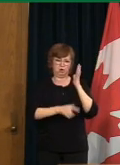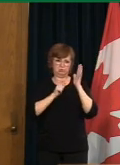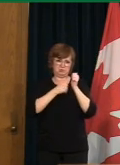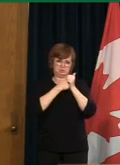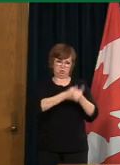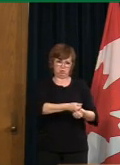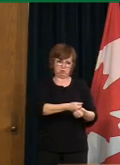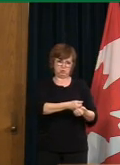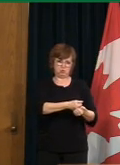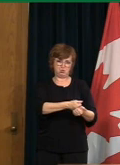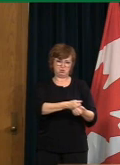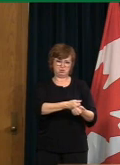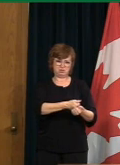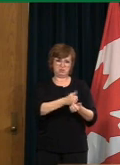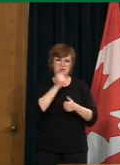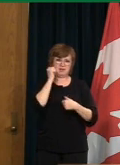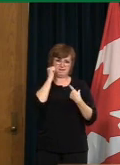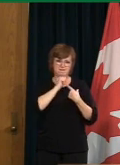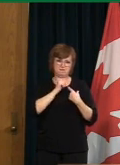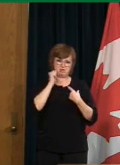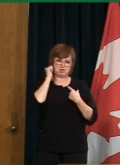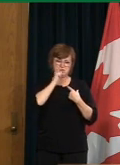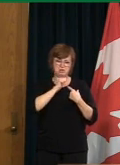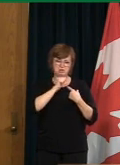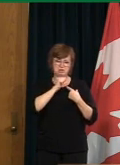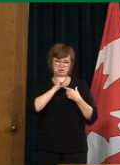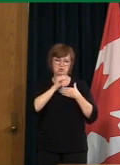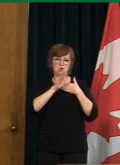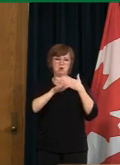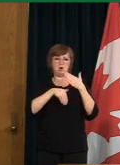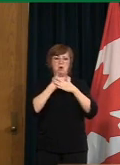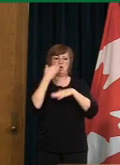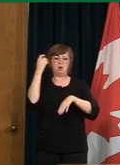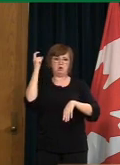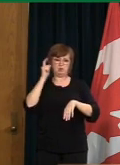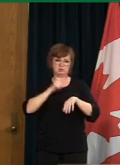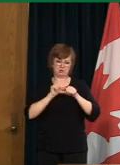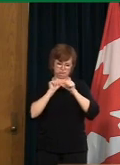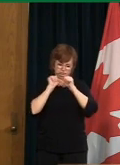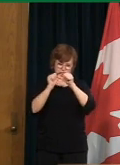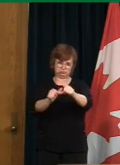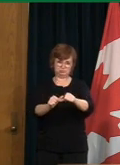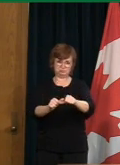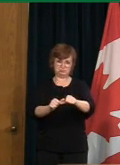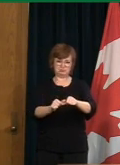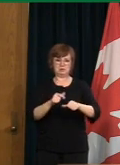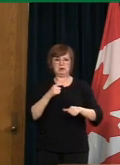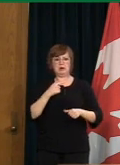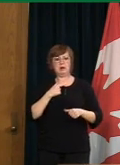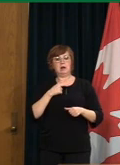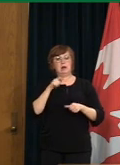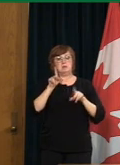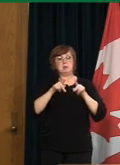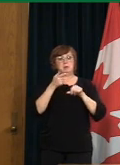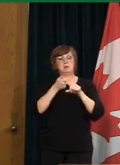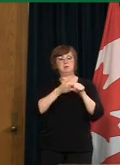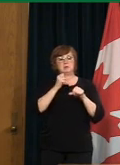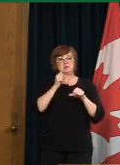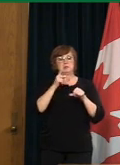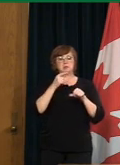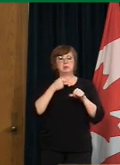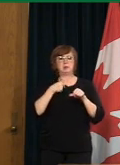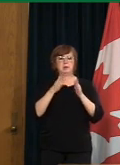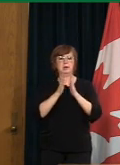every day. That's what I am again asking every Saskatchewan resident to do. Before I conclude